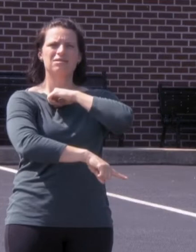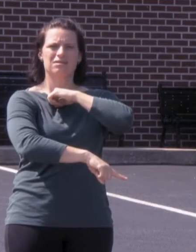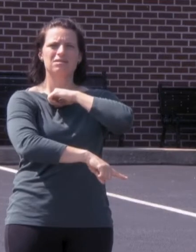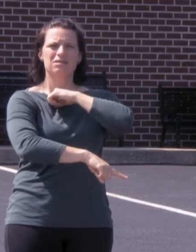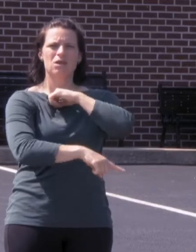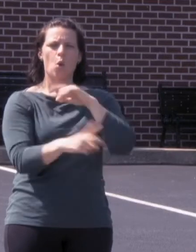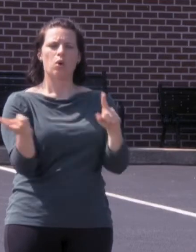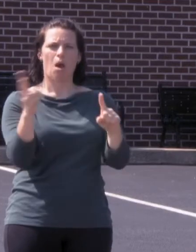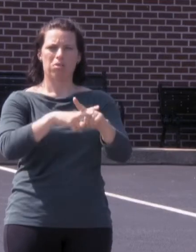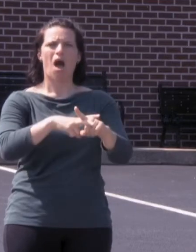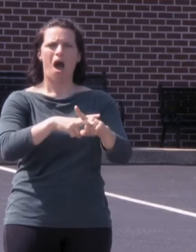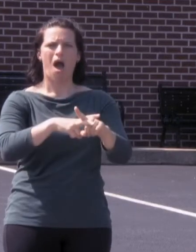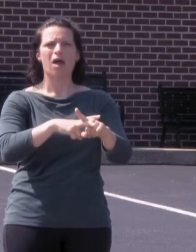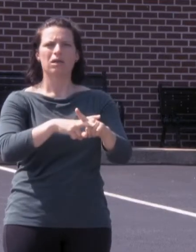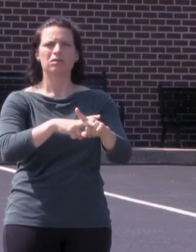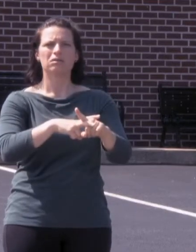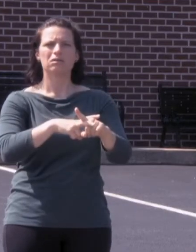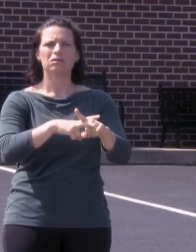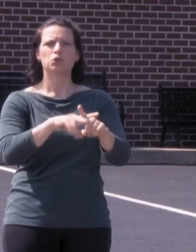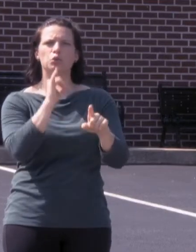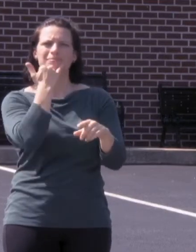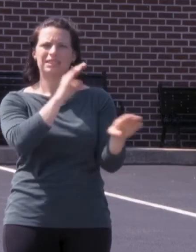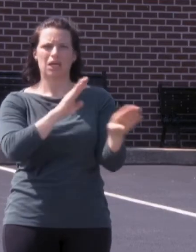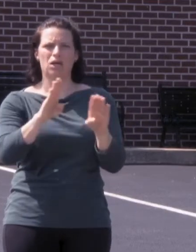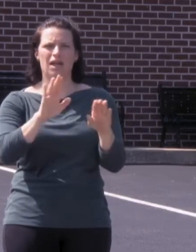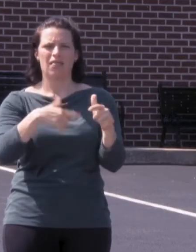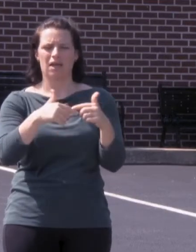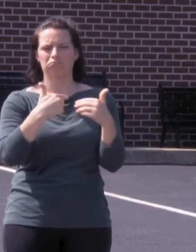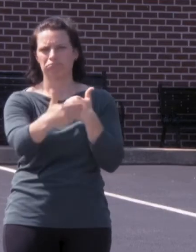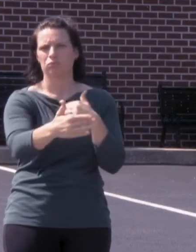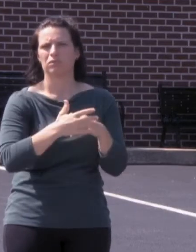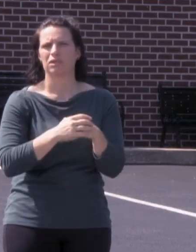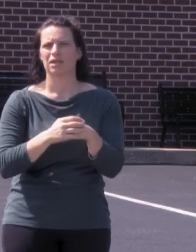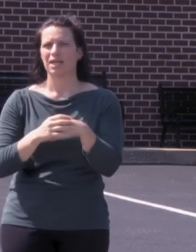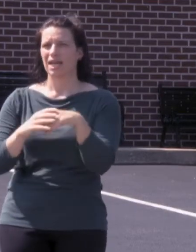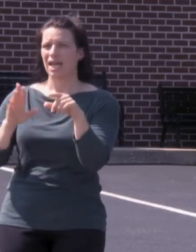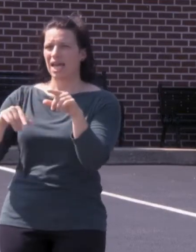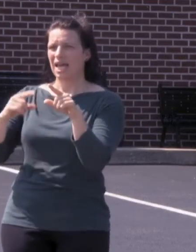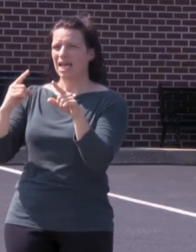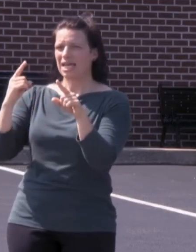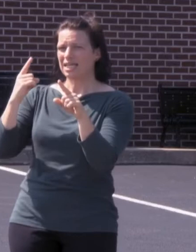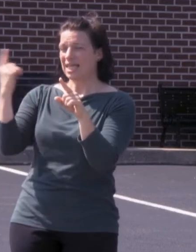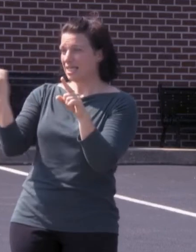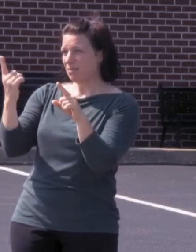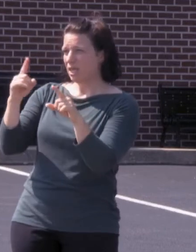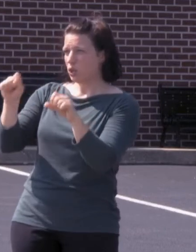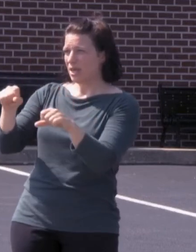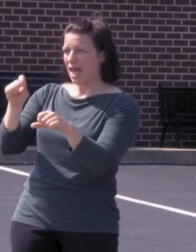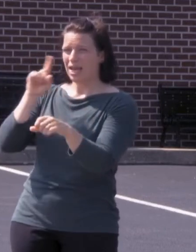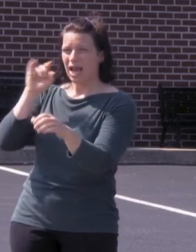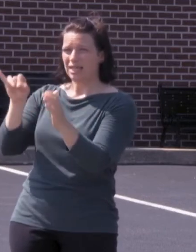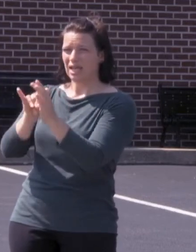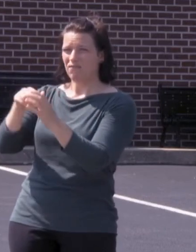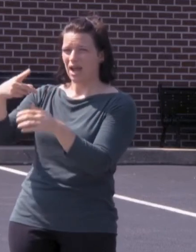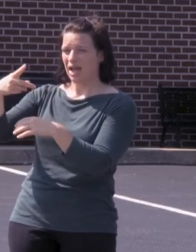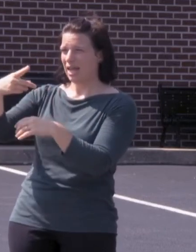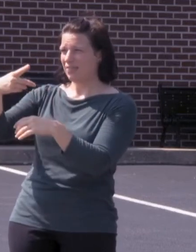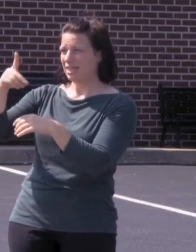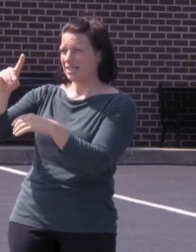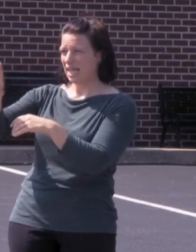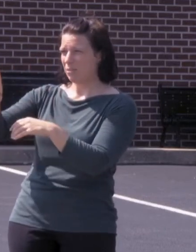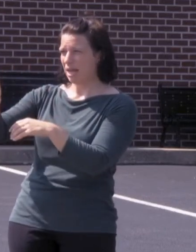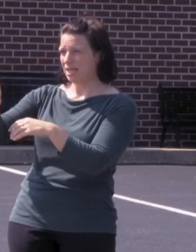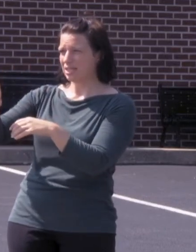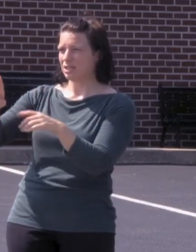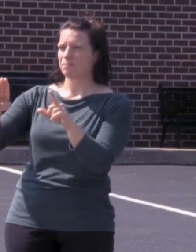then that would exist in the database moving forward. Is that something that's easy to identify in the database for chiefs so they can see it right away that one of those?